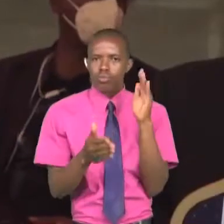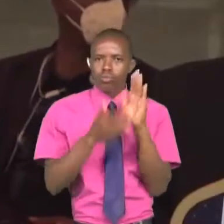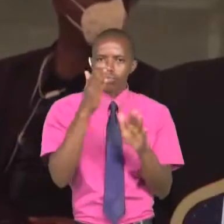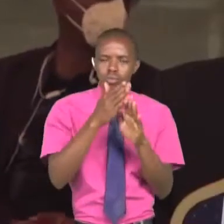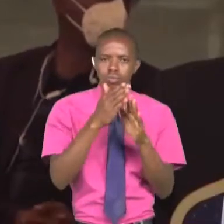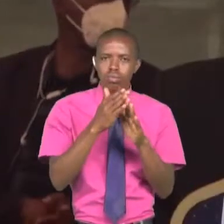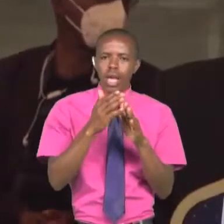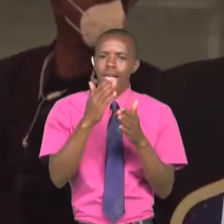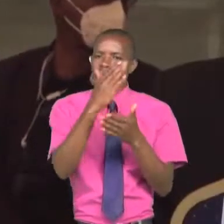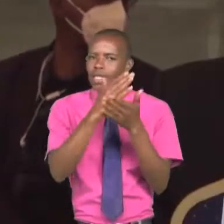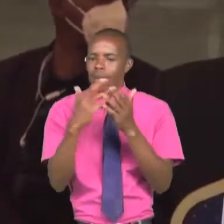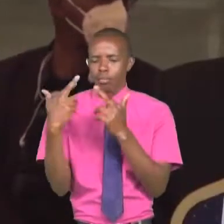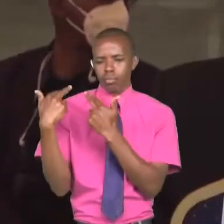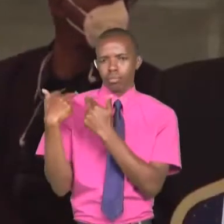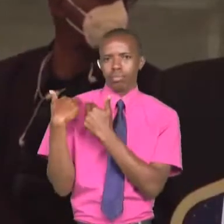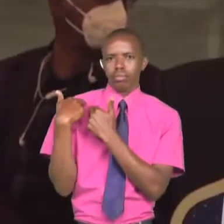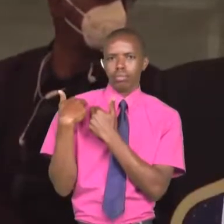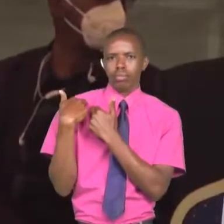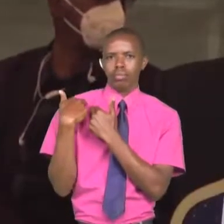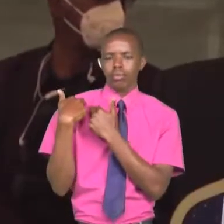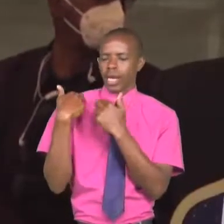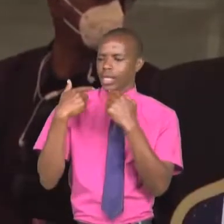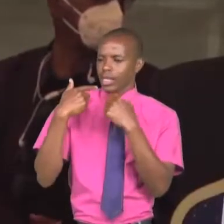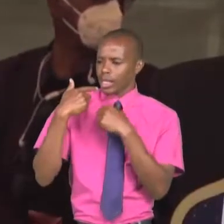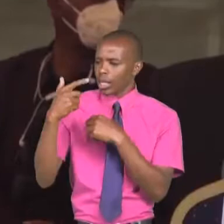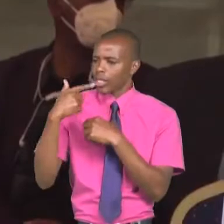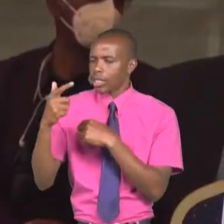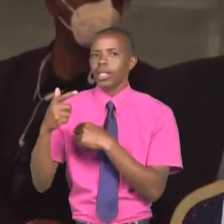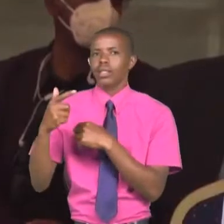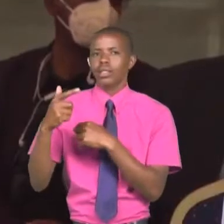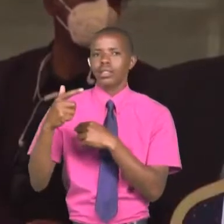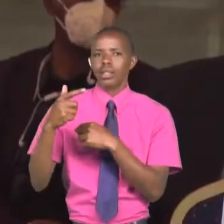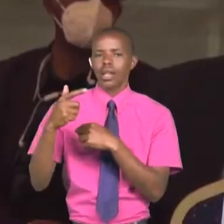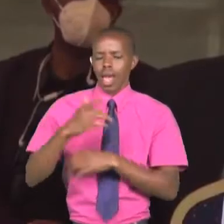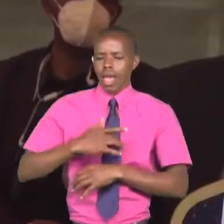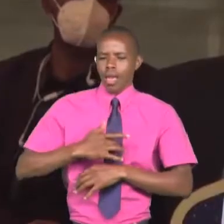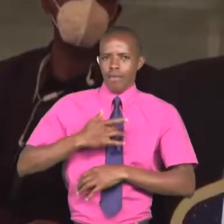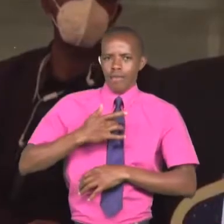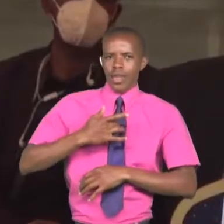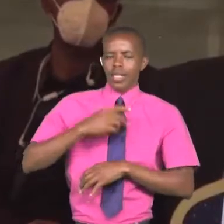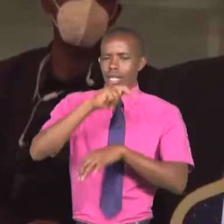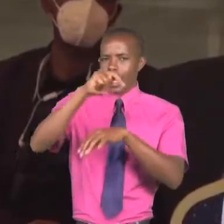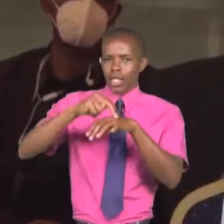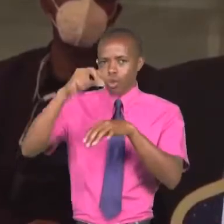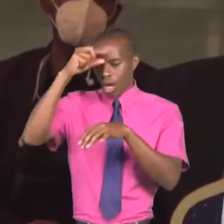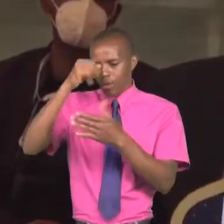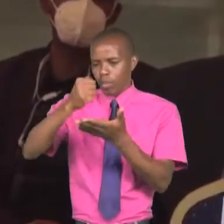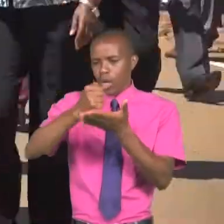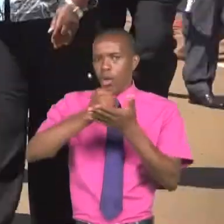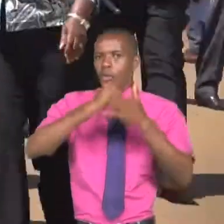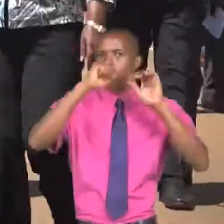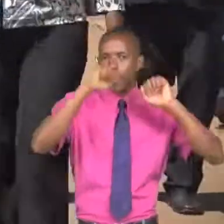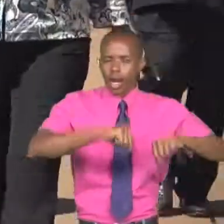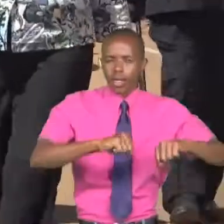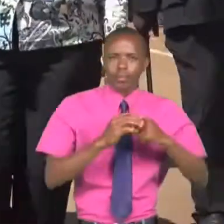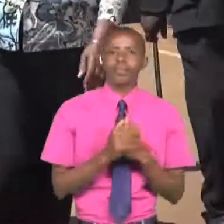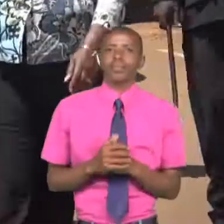few roads that I'll be able to mention that they felt that national government needed to help us, but in broad.